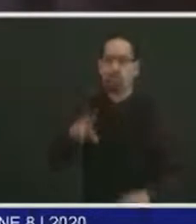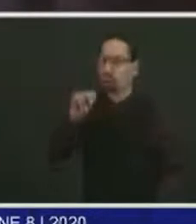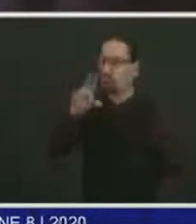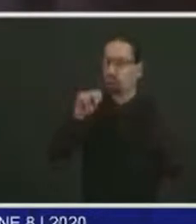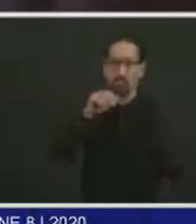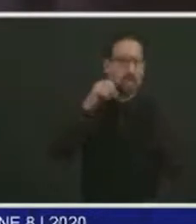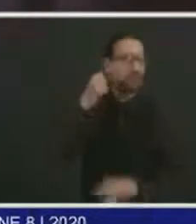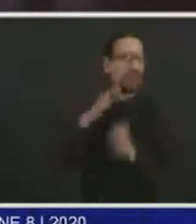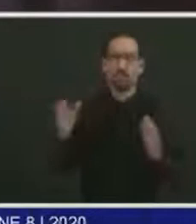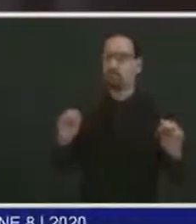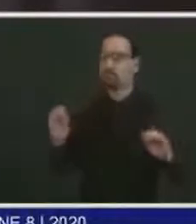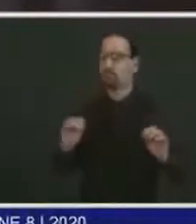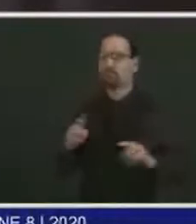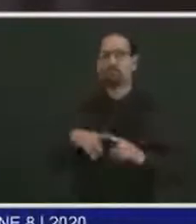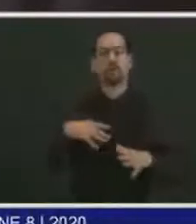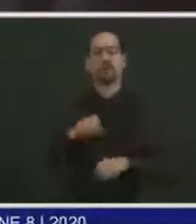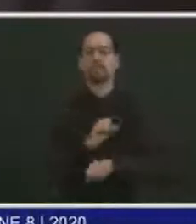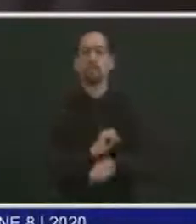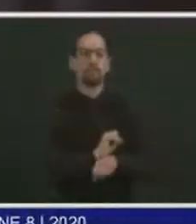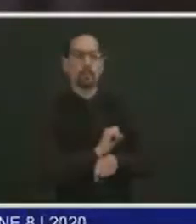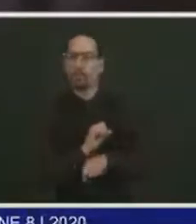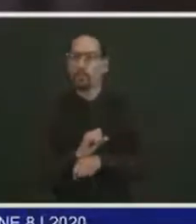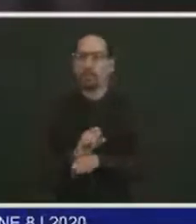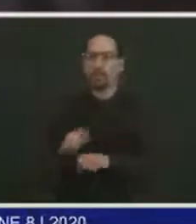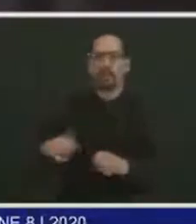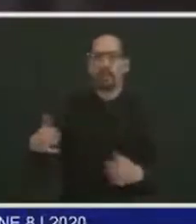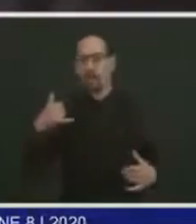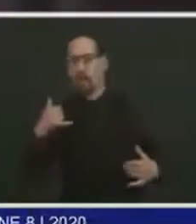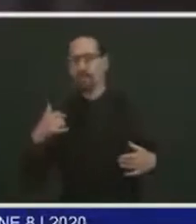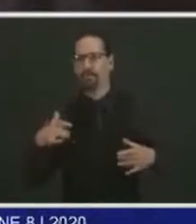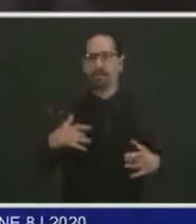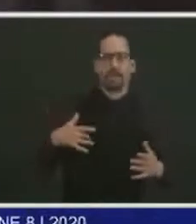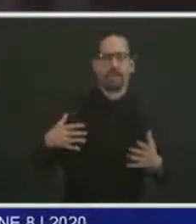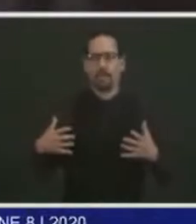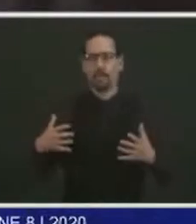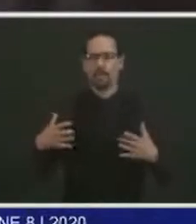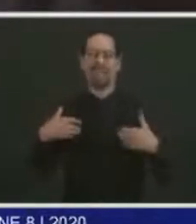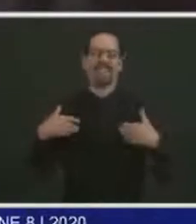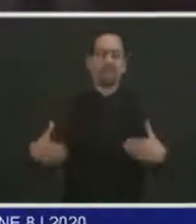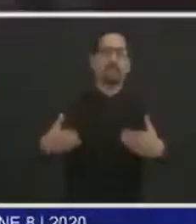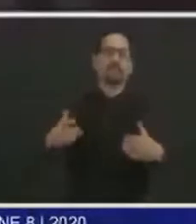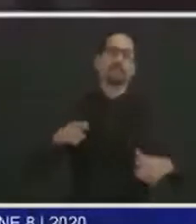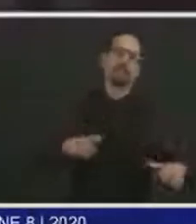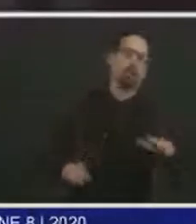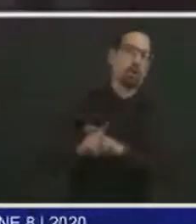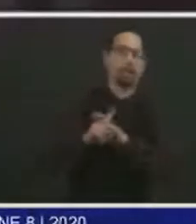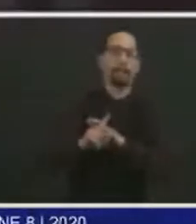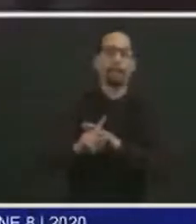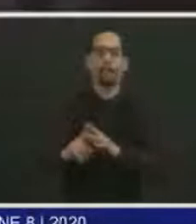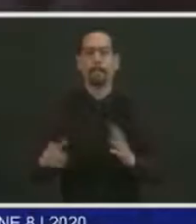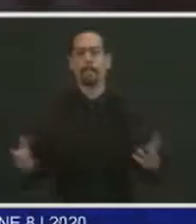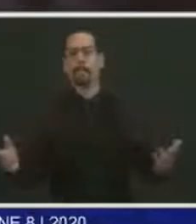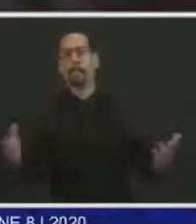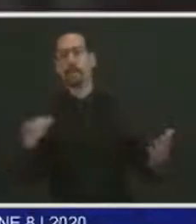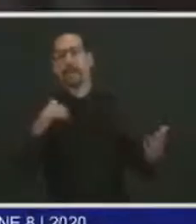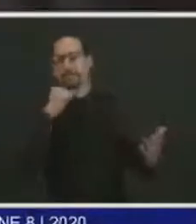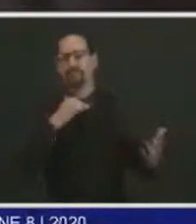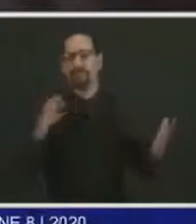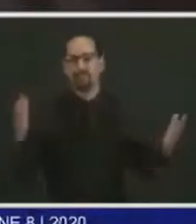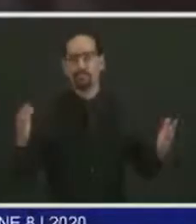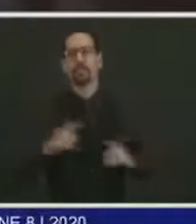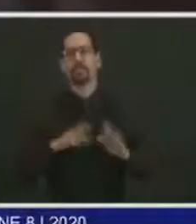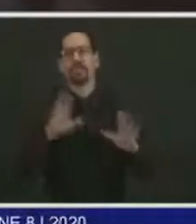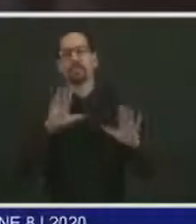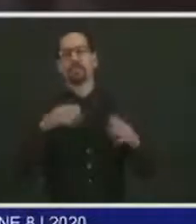in direct conflict with the social distance. The gathering limit is still 15. Right? That's the rule that everyone should